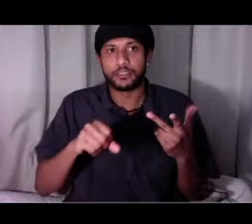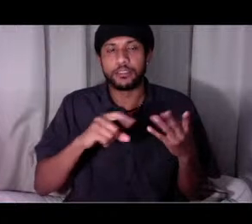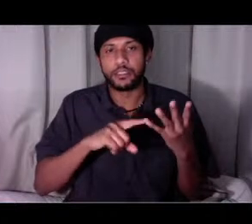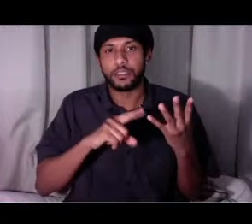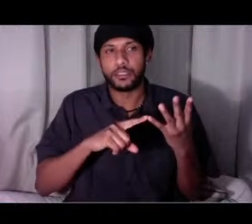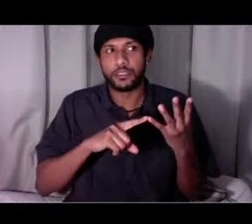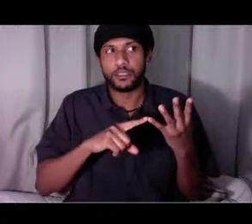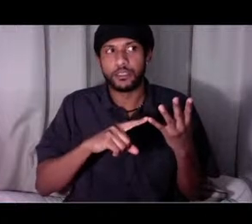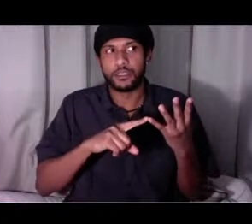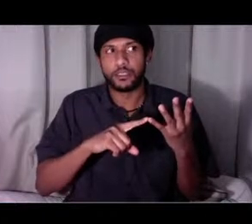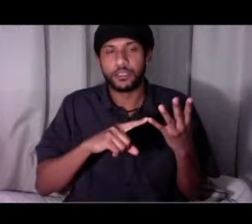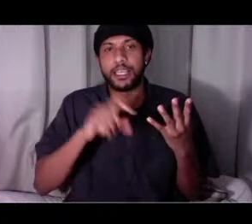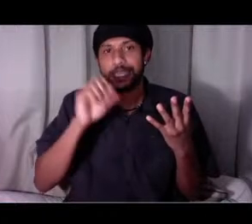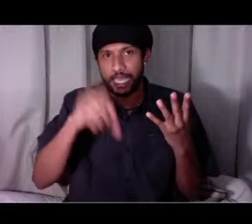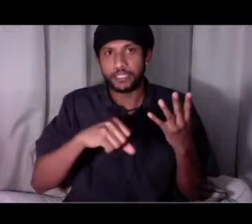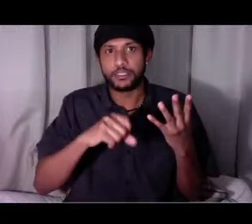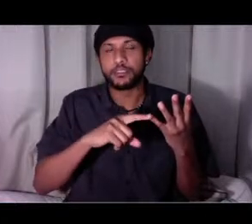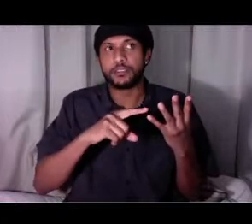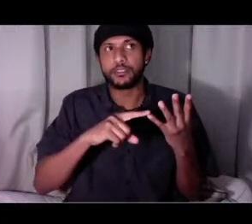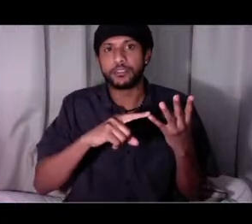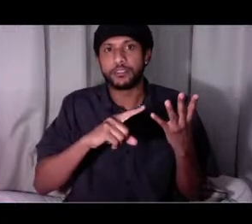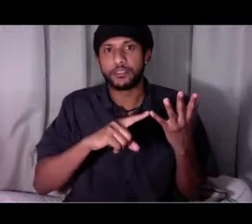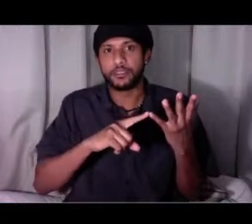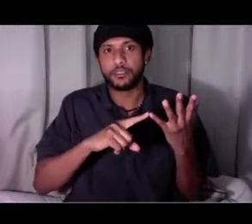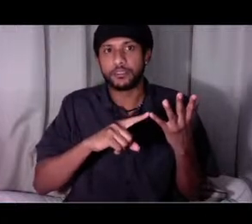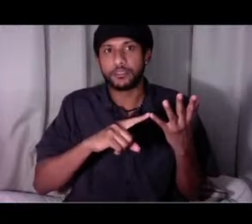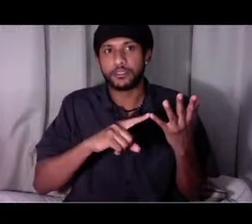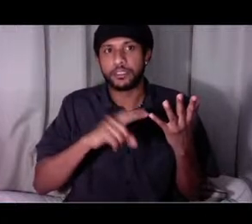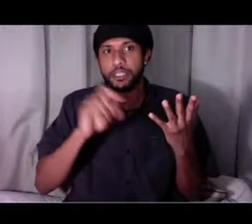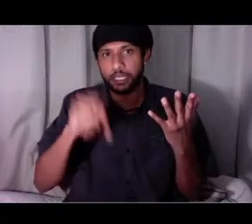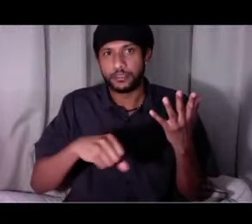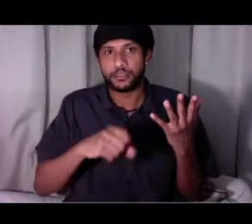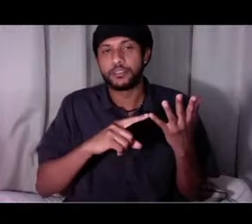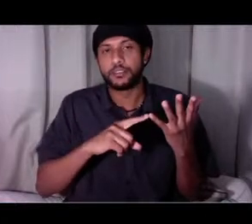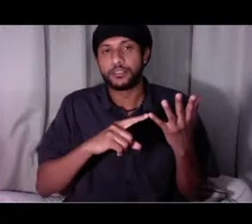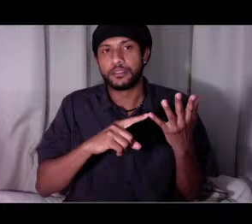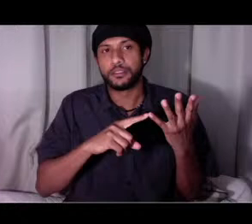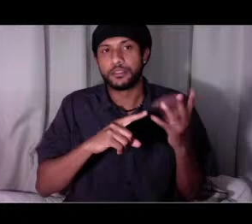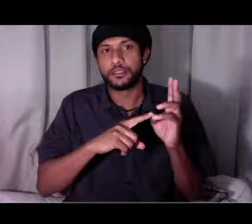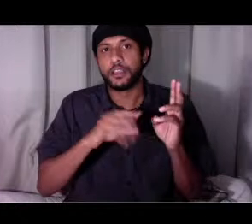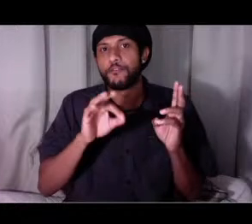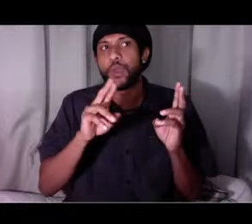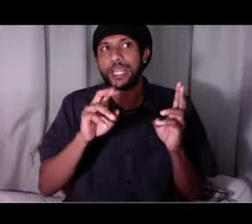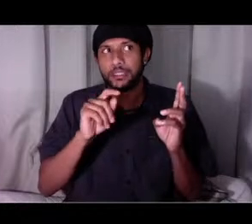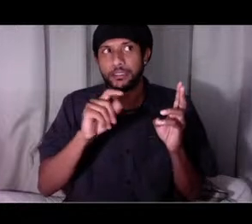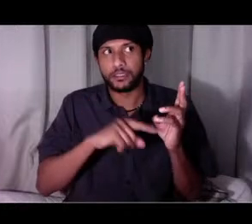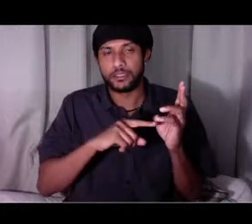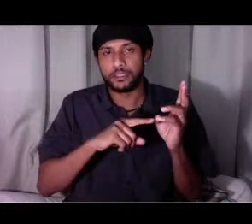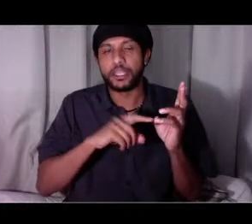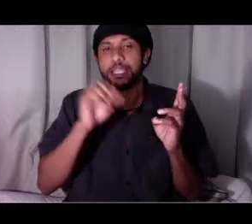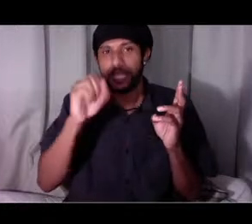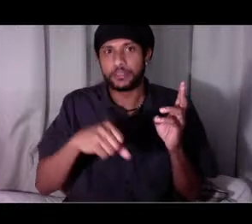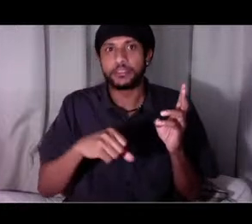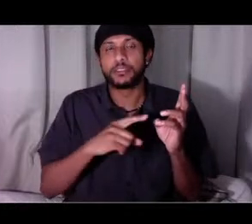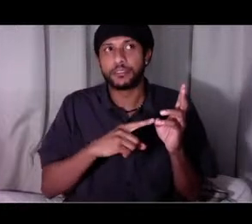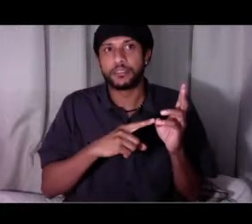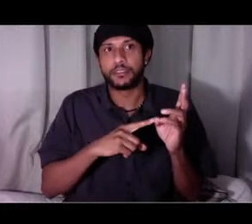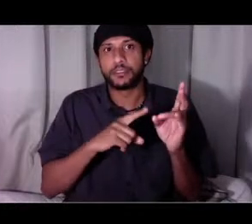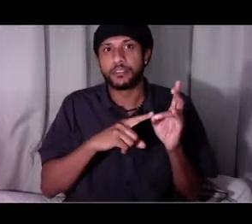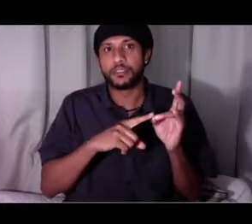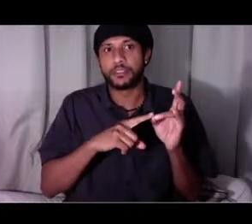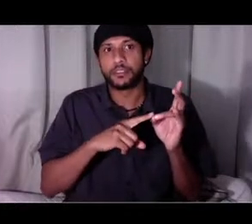dor OA yes Miss sandal yes Mr Fuentes yes